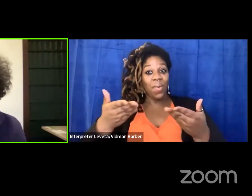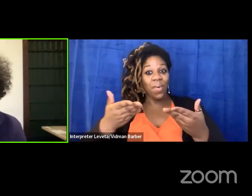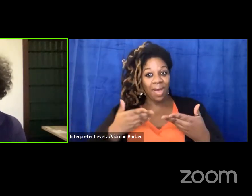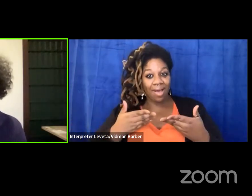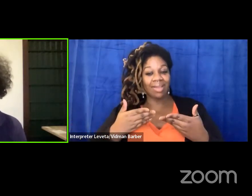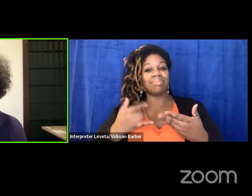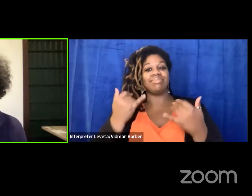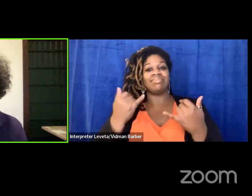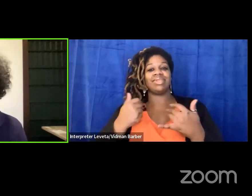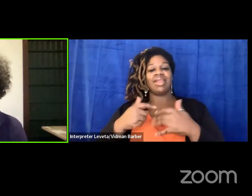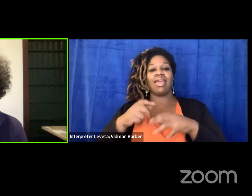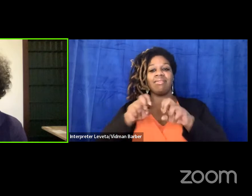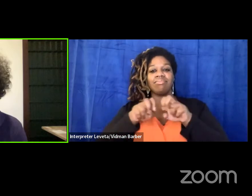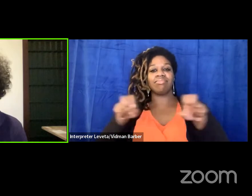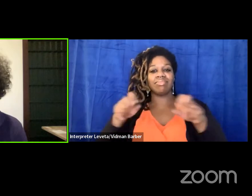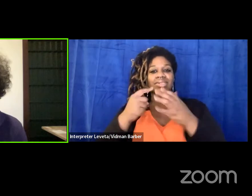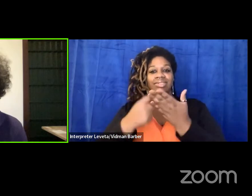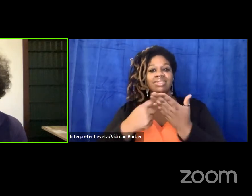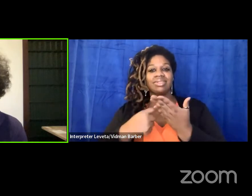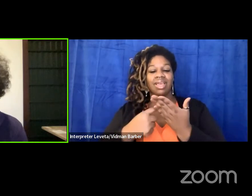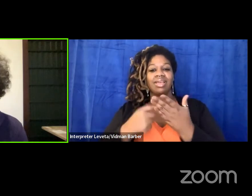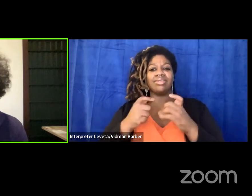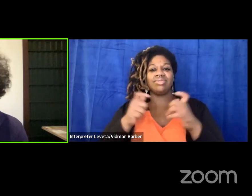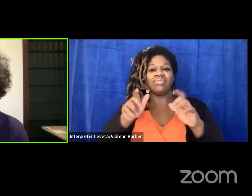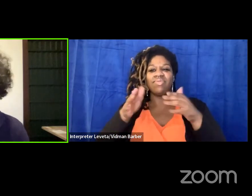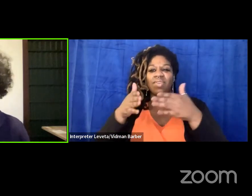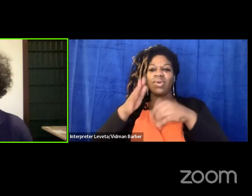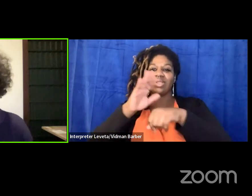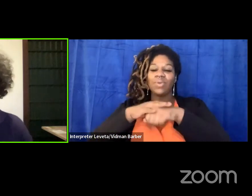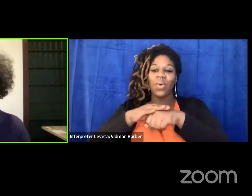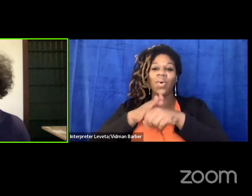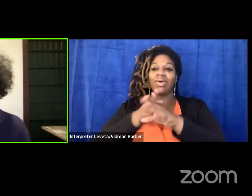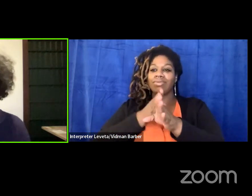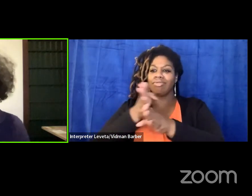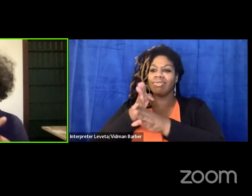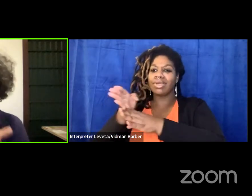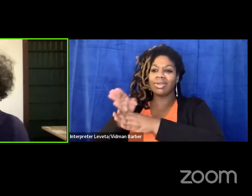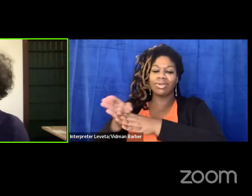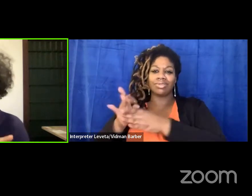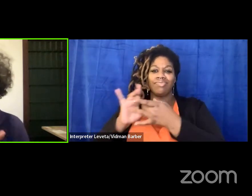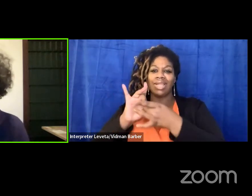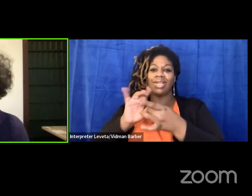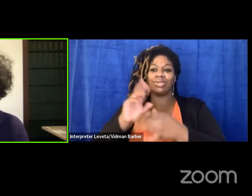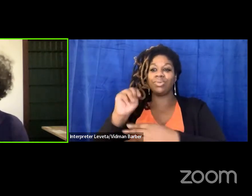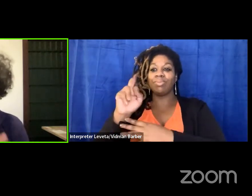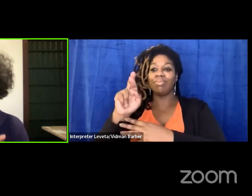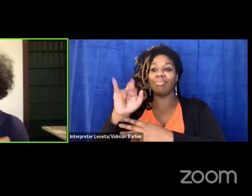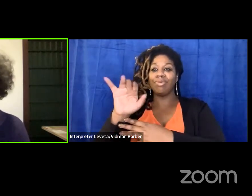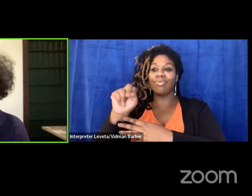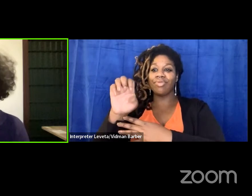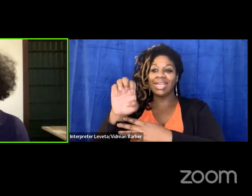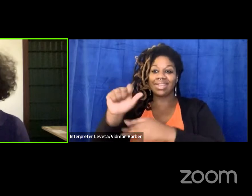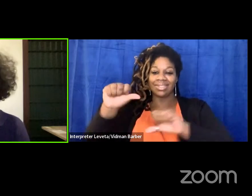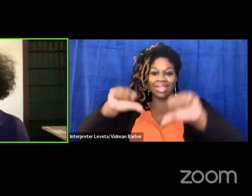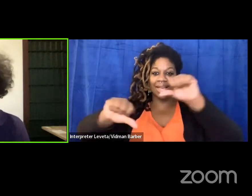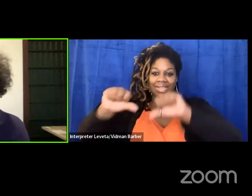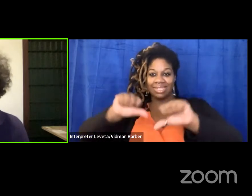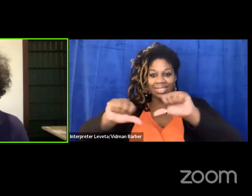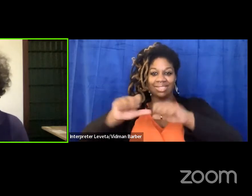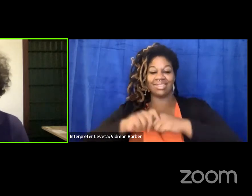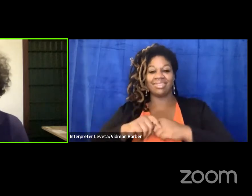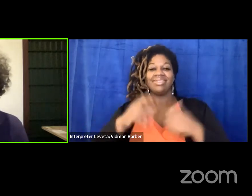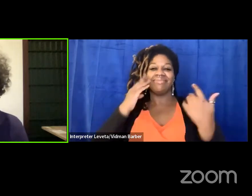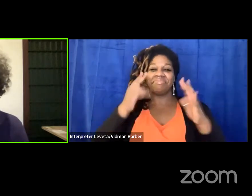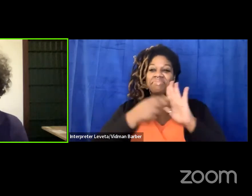is a youth-focused career panel on various marine science jobs. And although I'm known as the Sloth Lady,